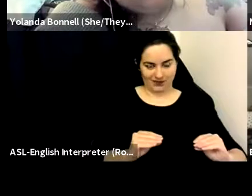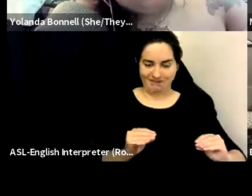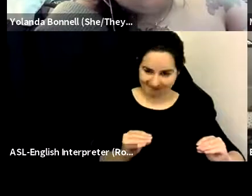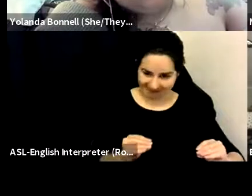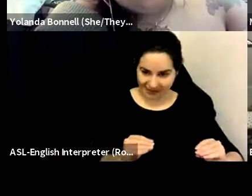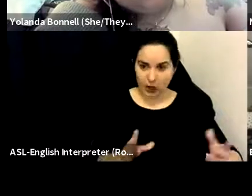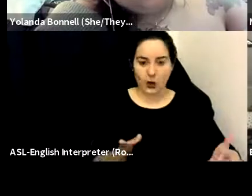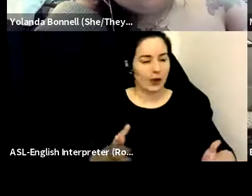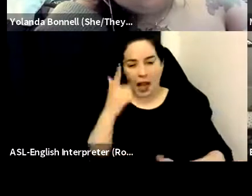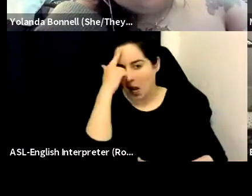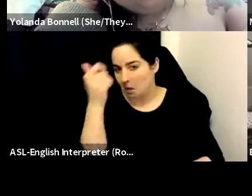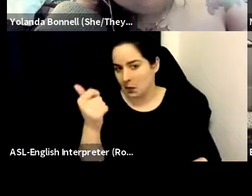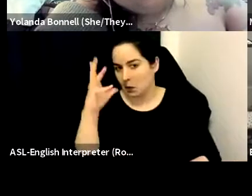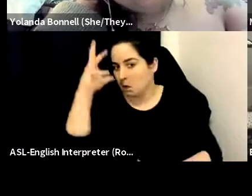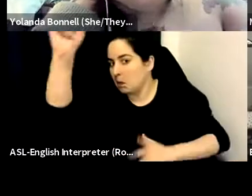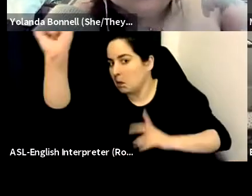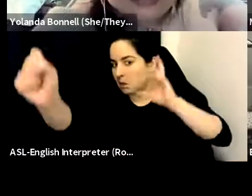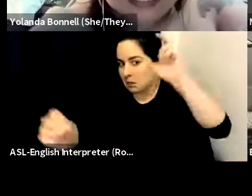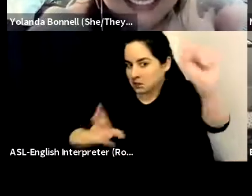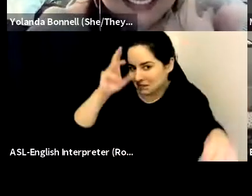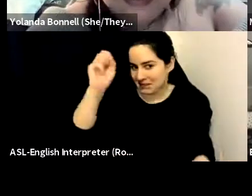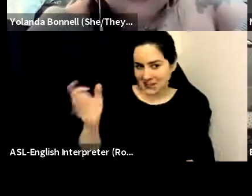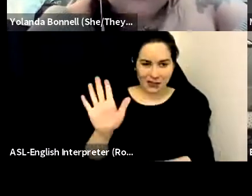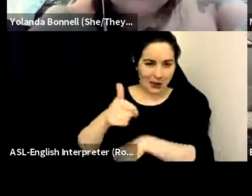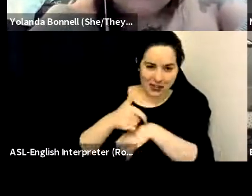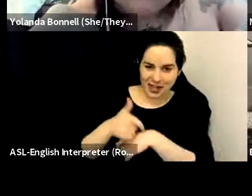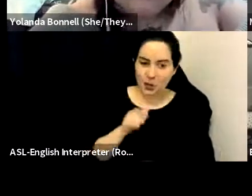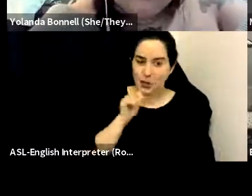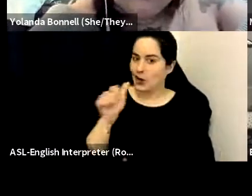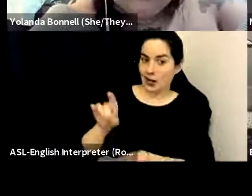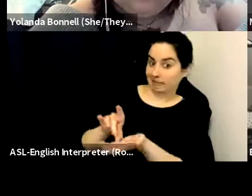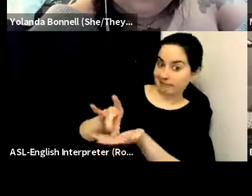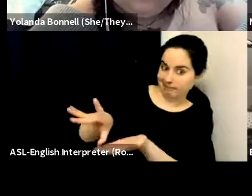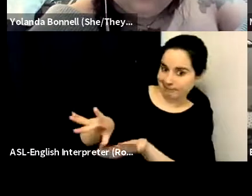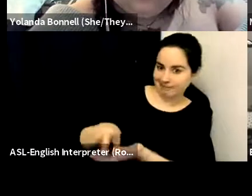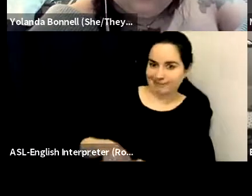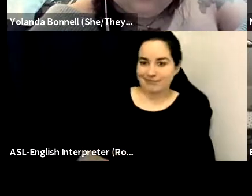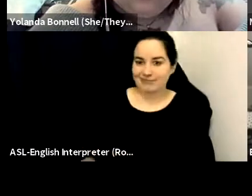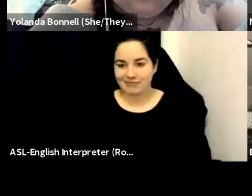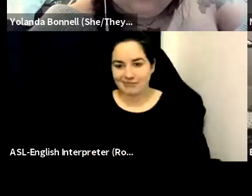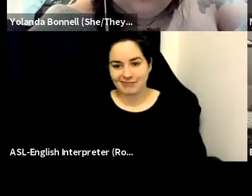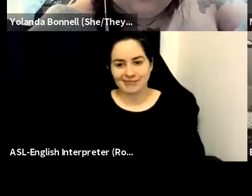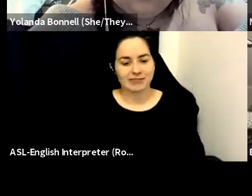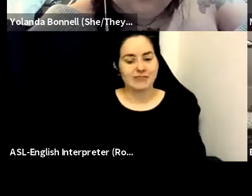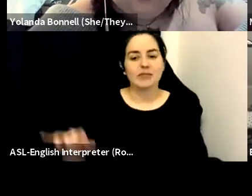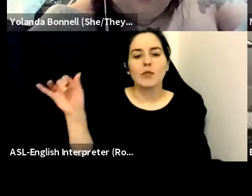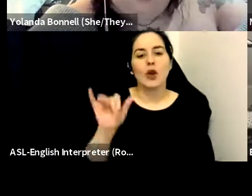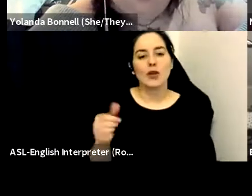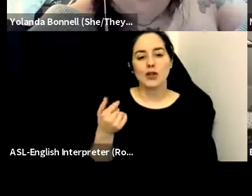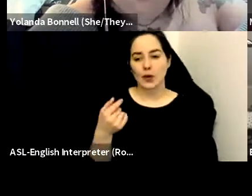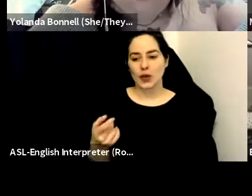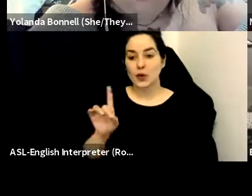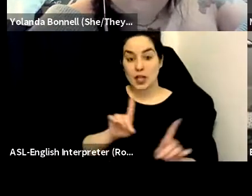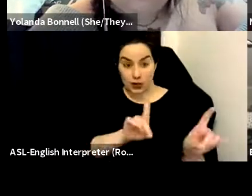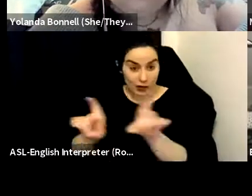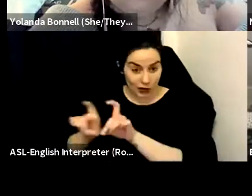leave on your own accord. We won't kick anyone out. And I think Liz has also posted a survey into the chat